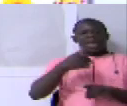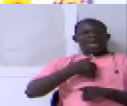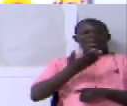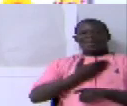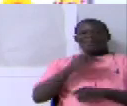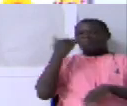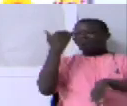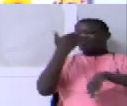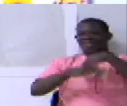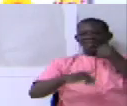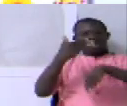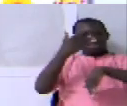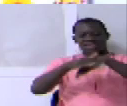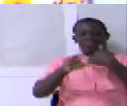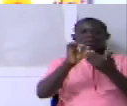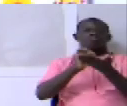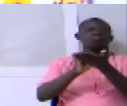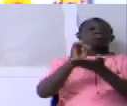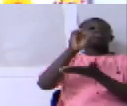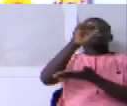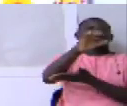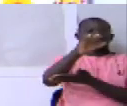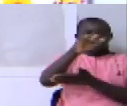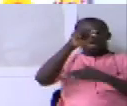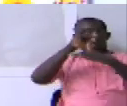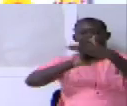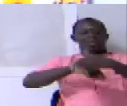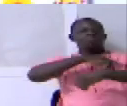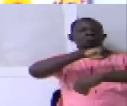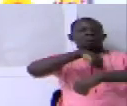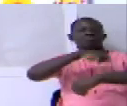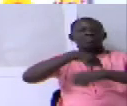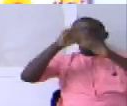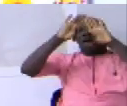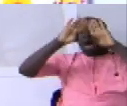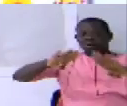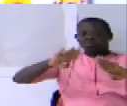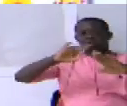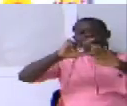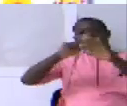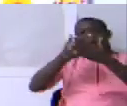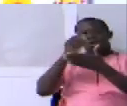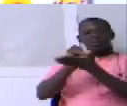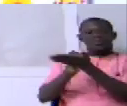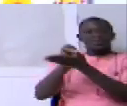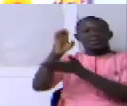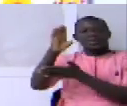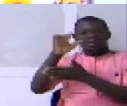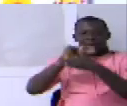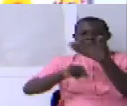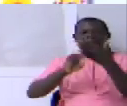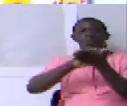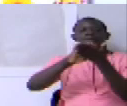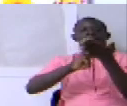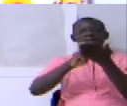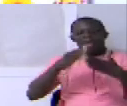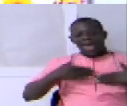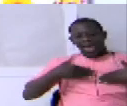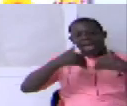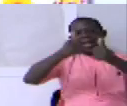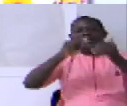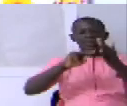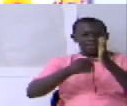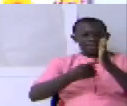or been a medical officer. Therefore, I cannot know the quality of the food. Inena mante samba doko la wanyoto